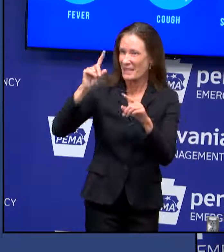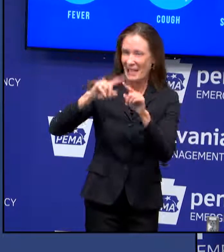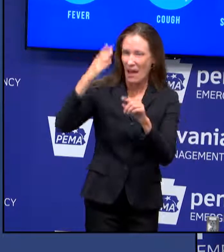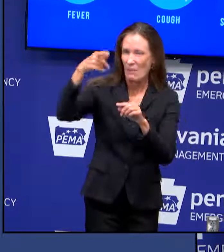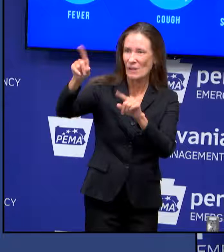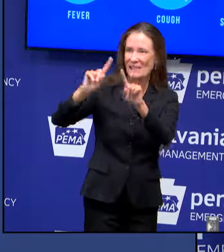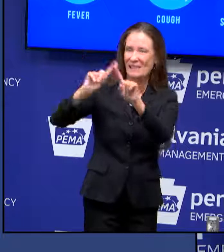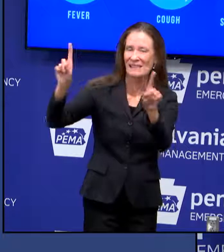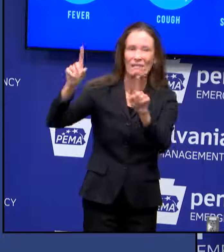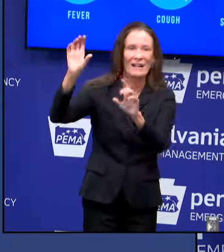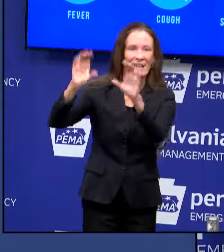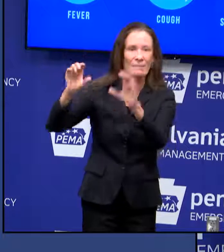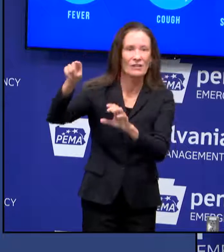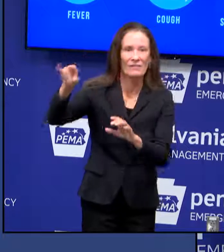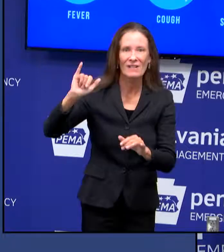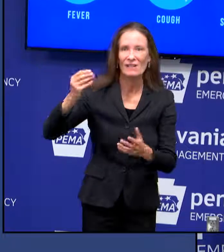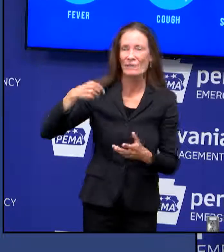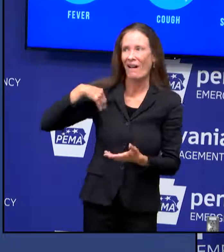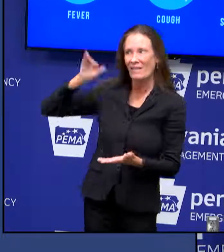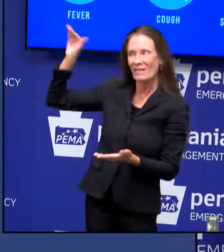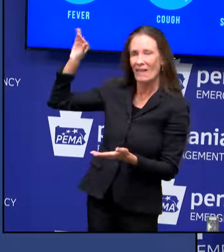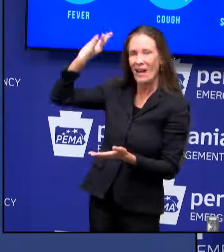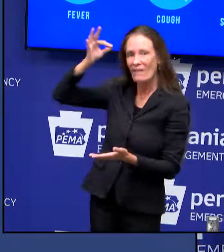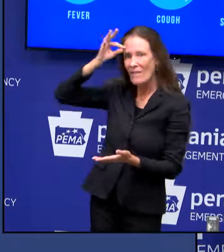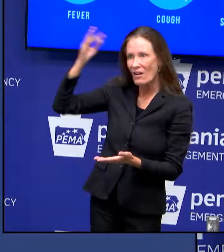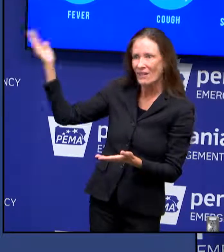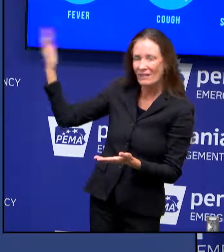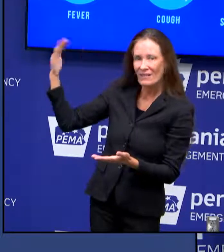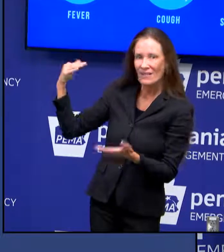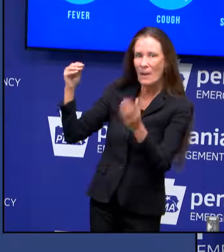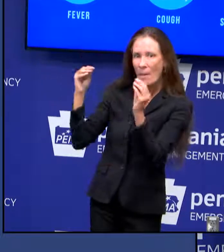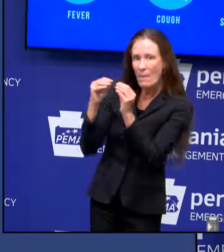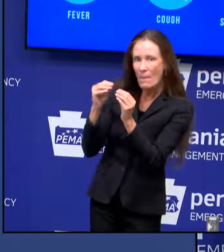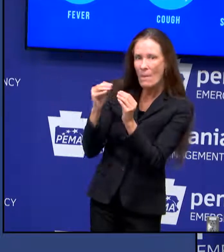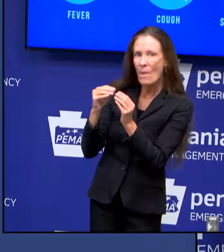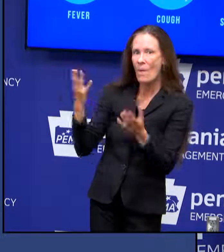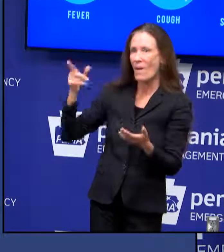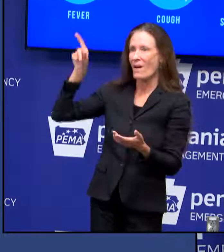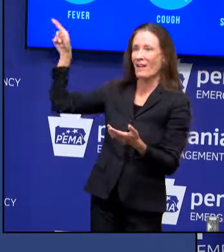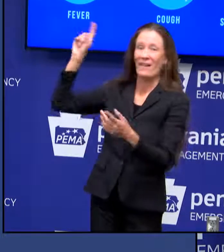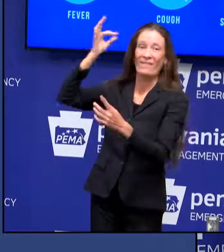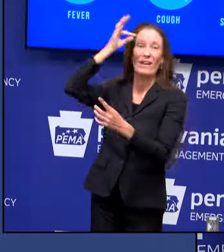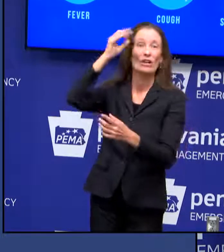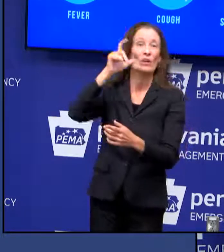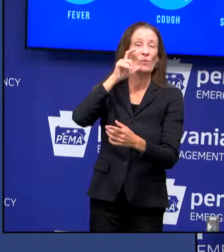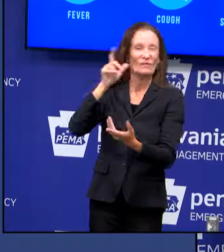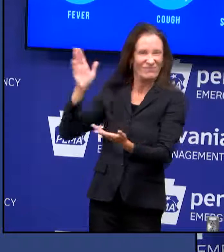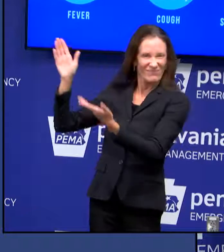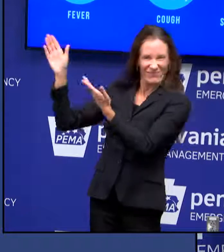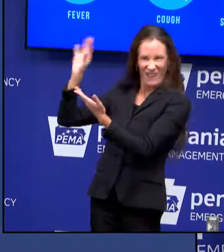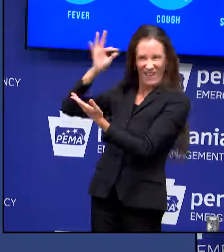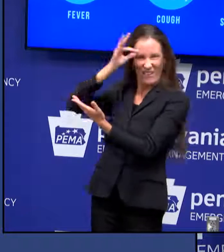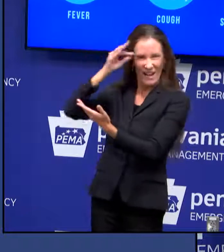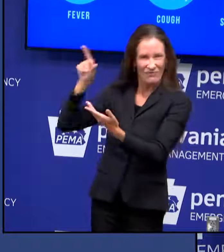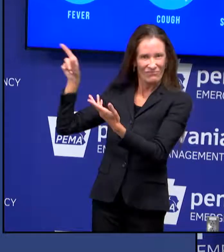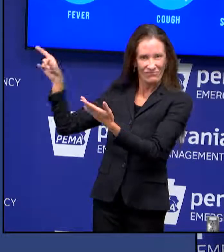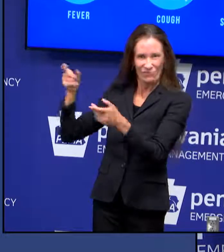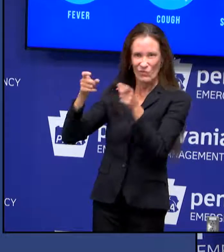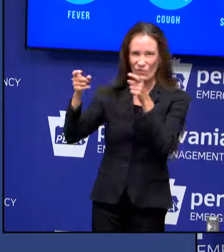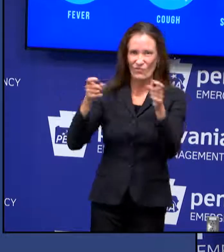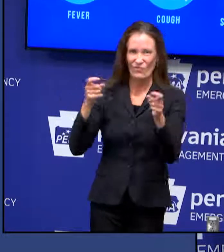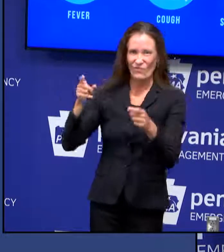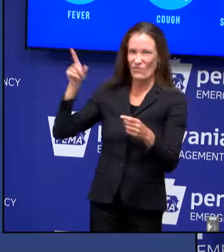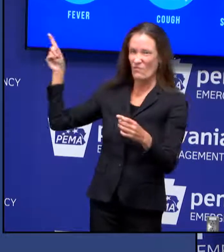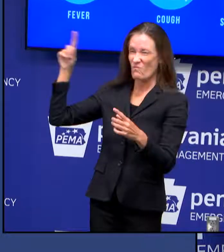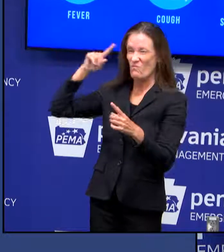reagents, but that is really controlled much more by the federal government, and they have certain priority states that have had enormous